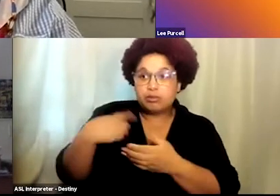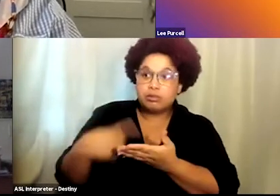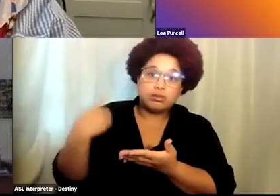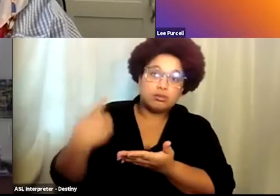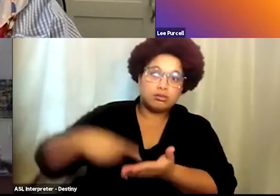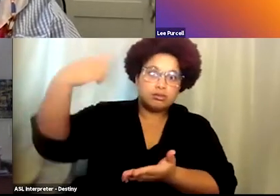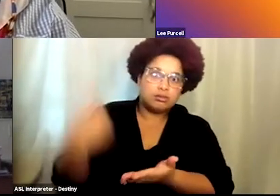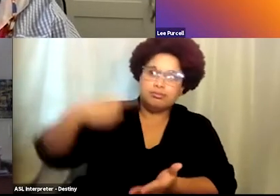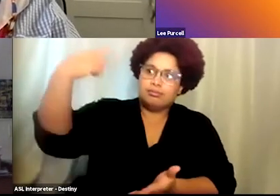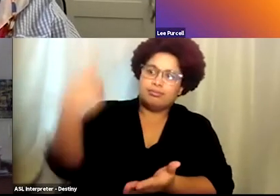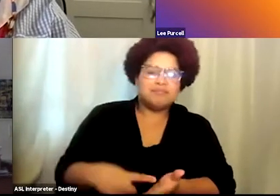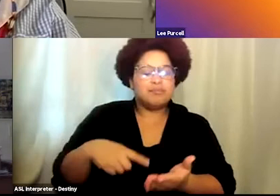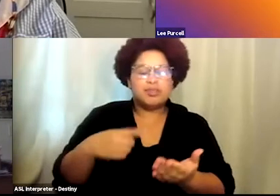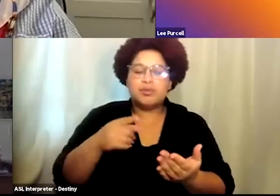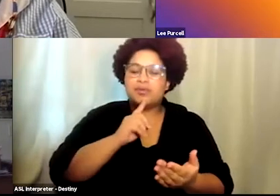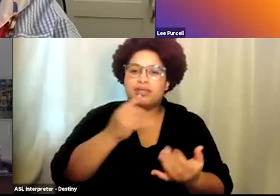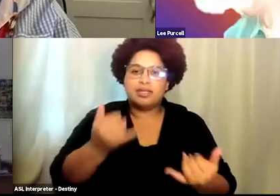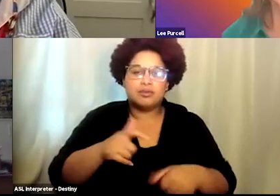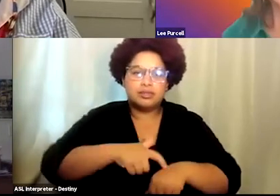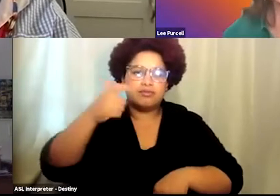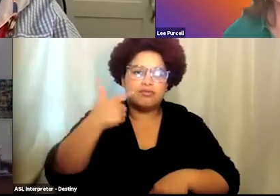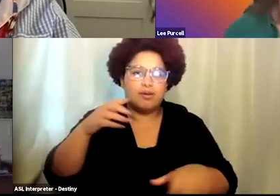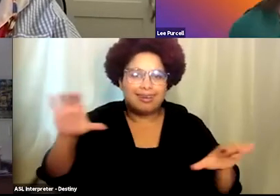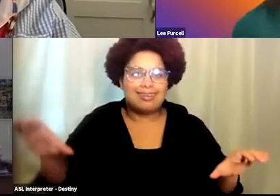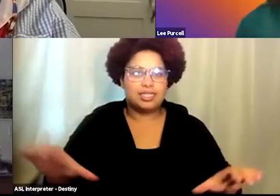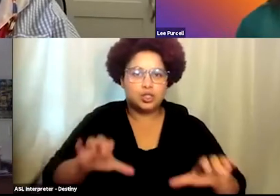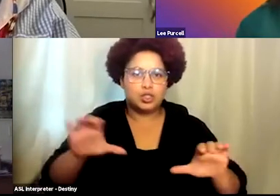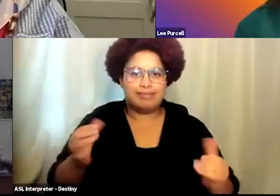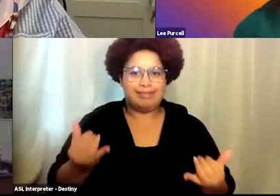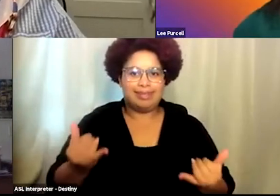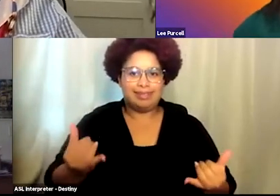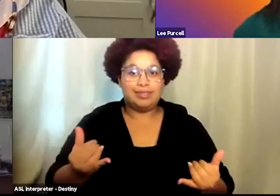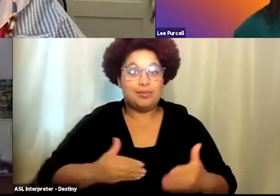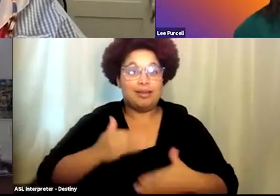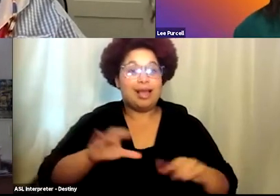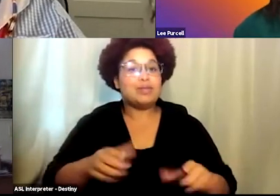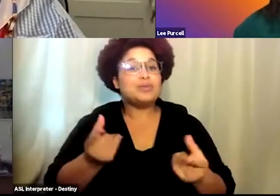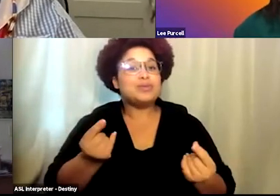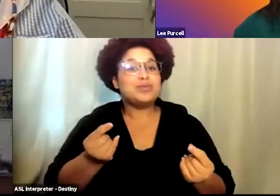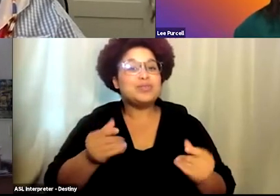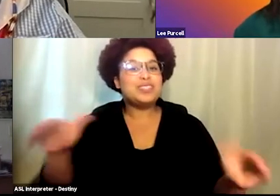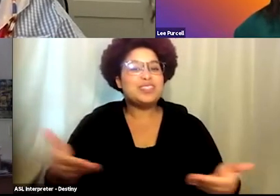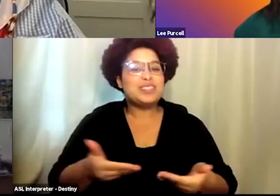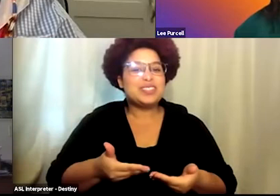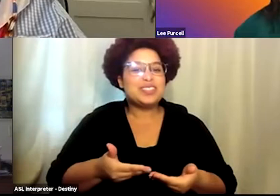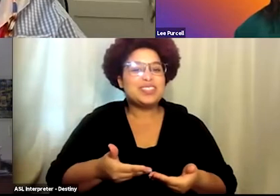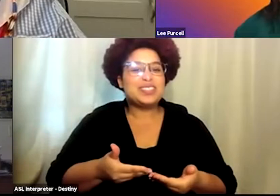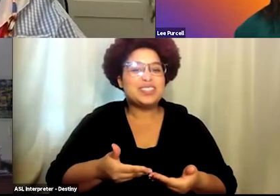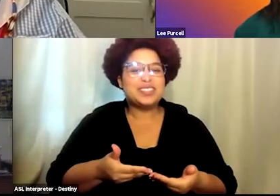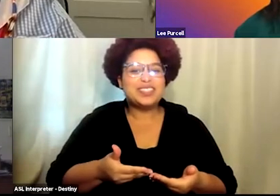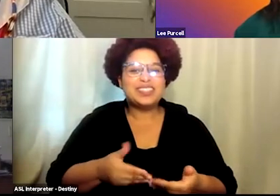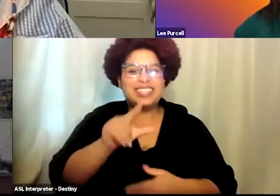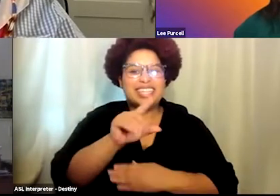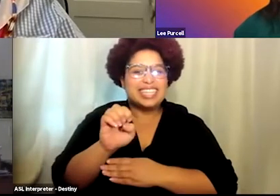for action right now. And my next action is to introduce Lee Purcell, who